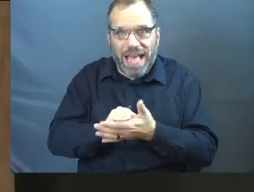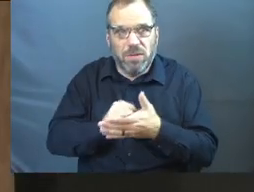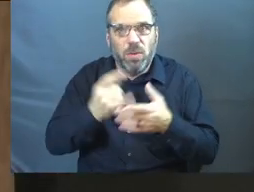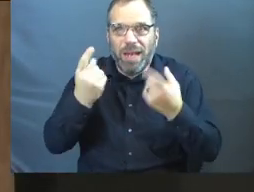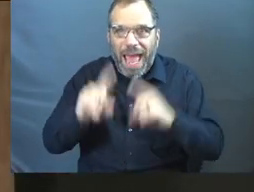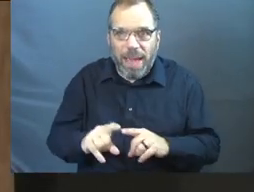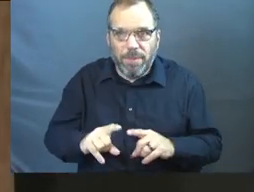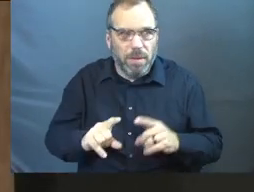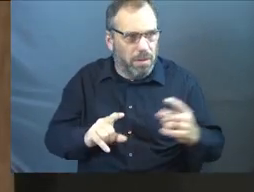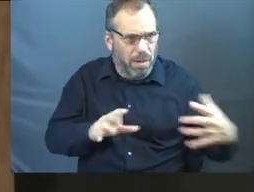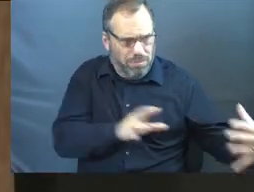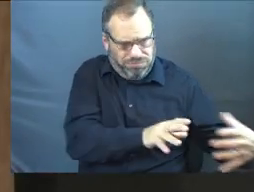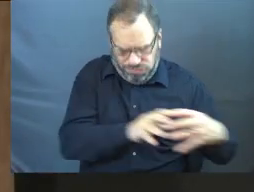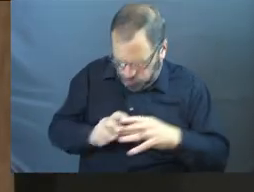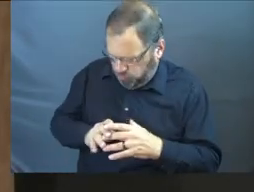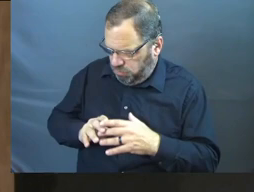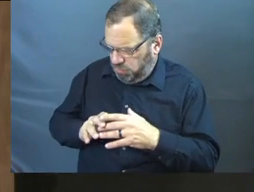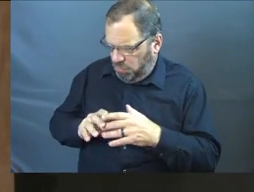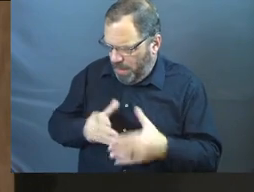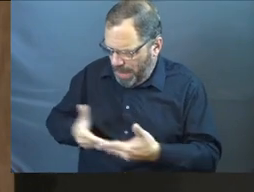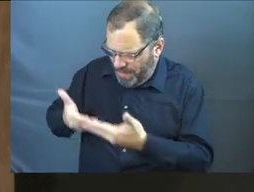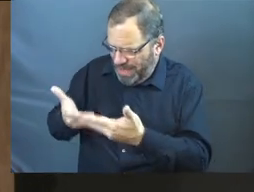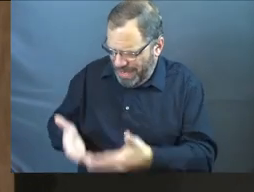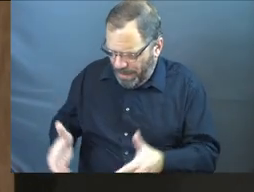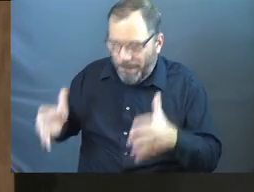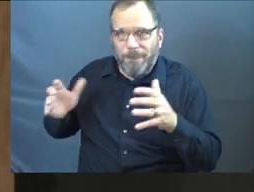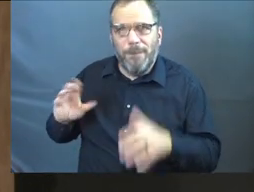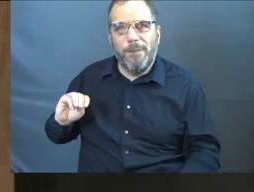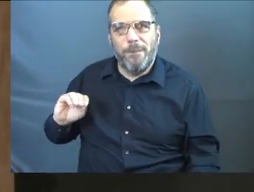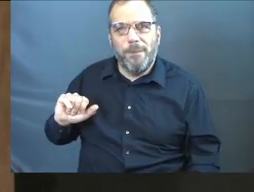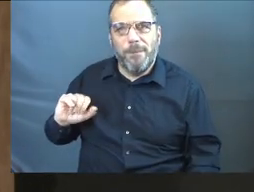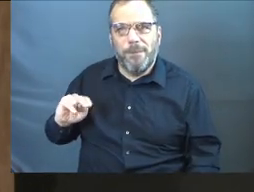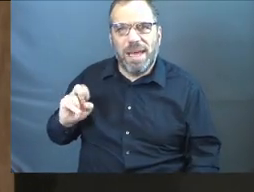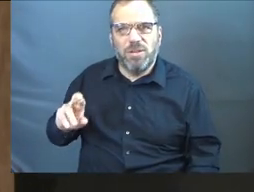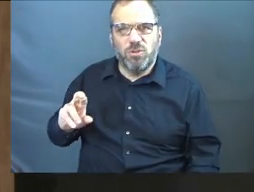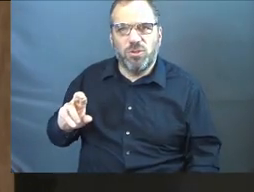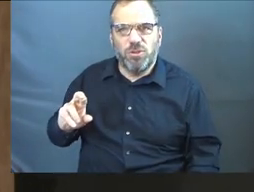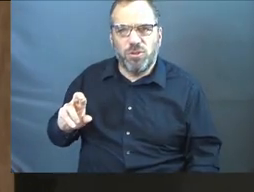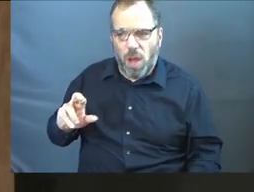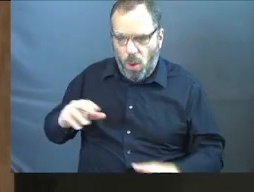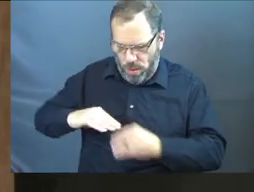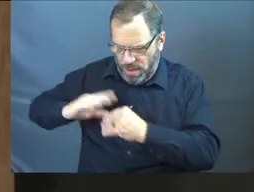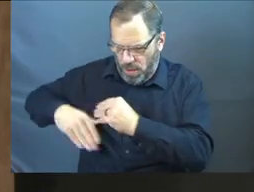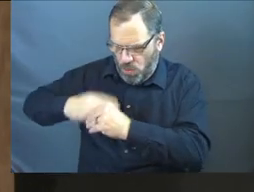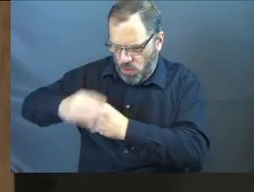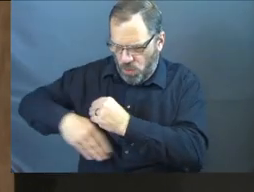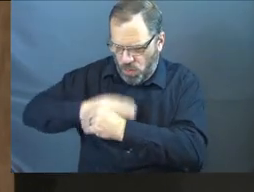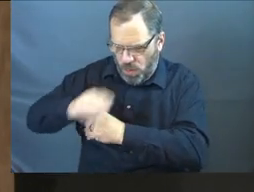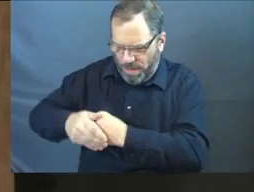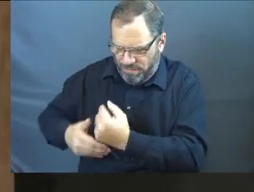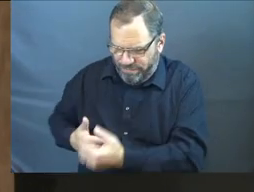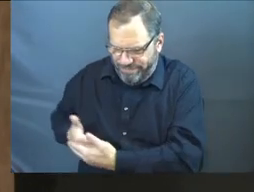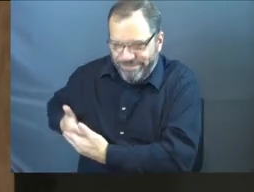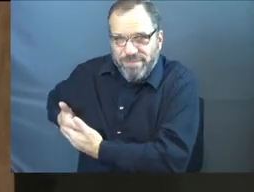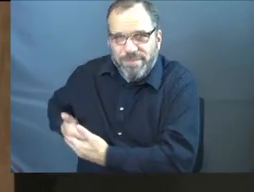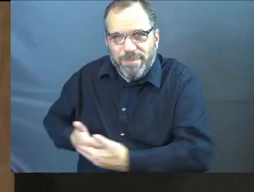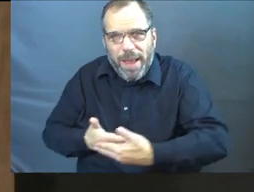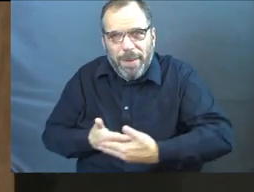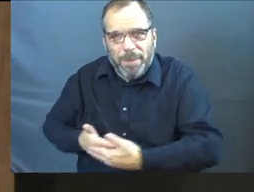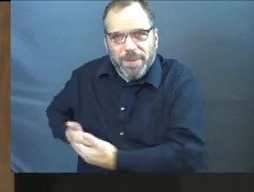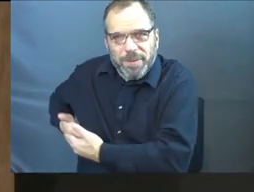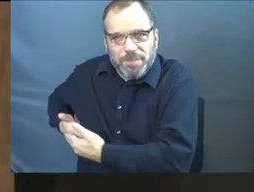what happened. They found the baby wrapped in strips of cloth snugly in the